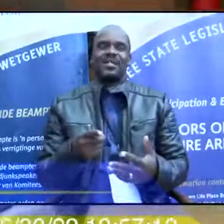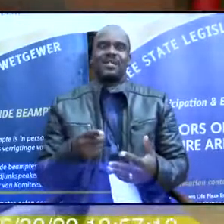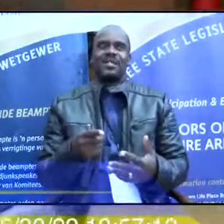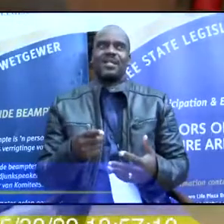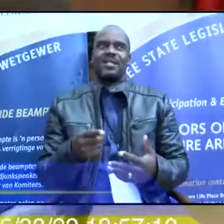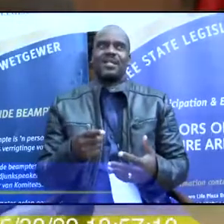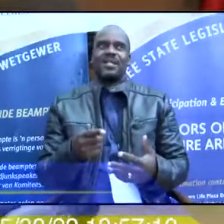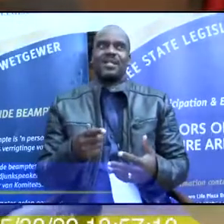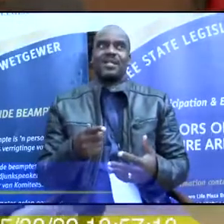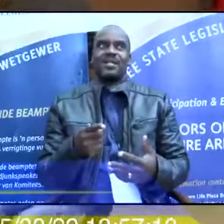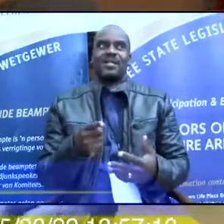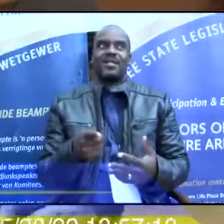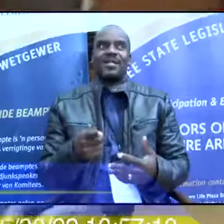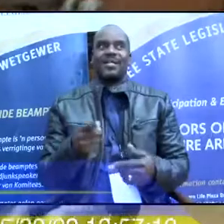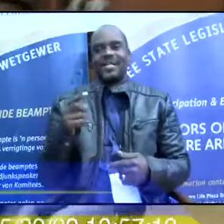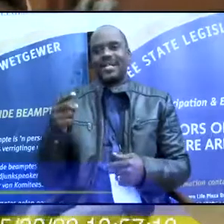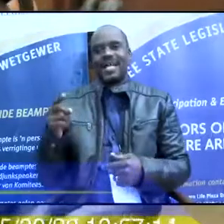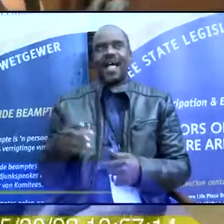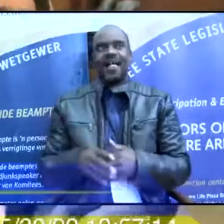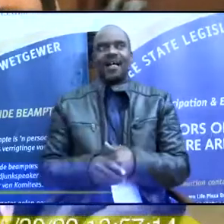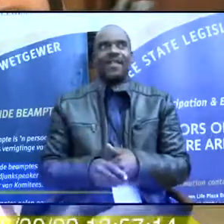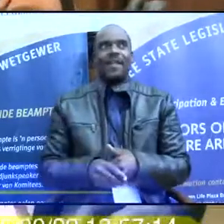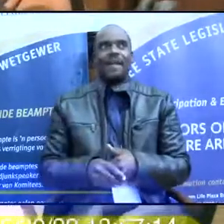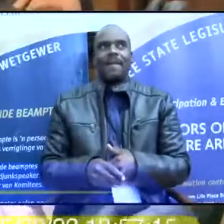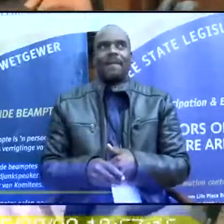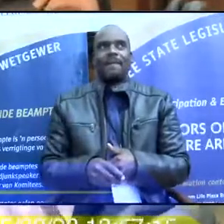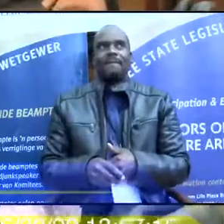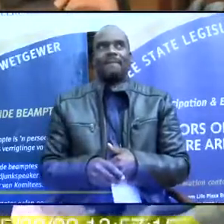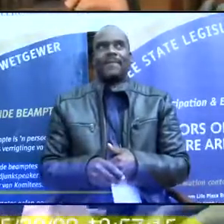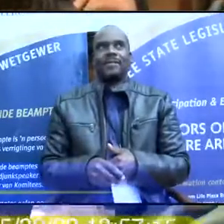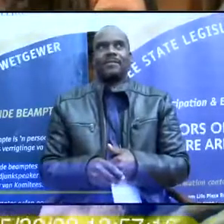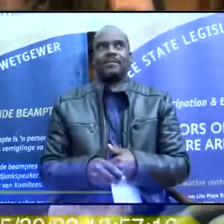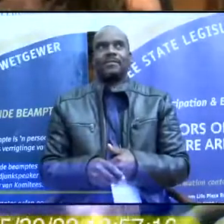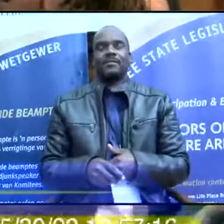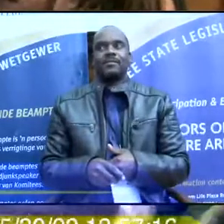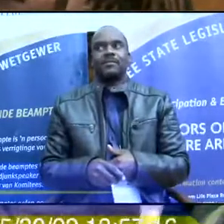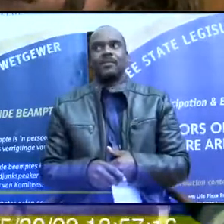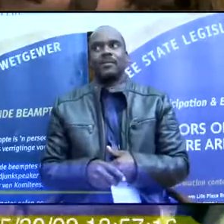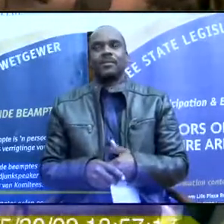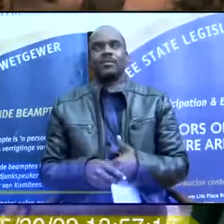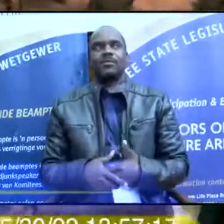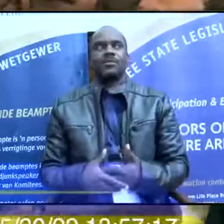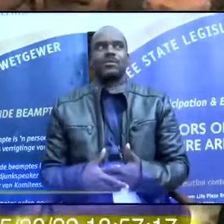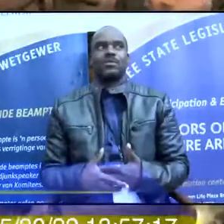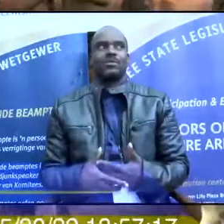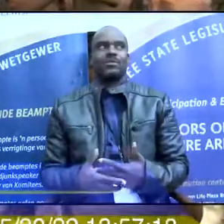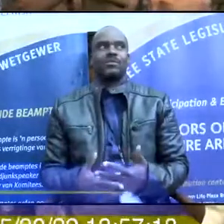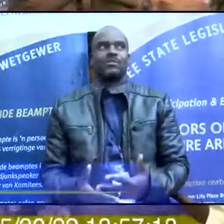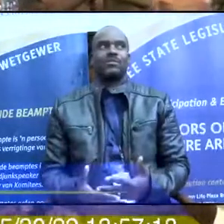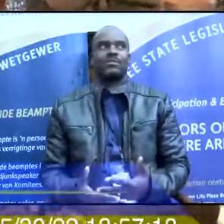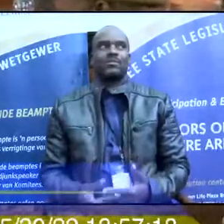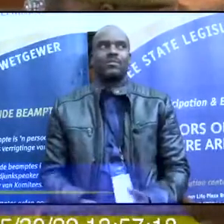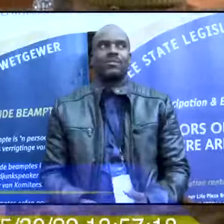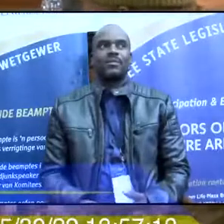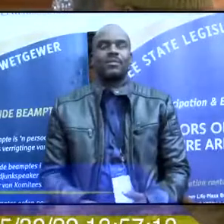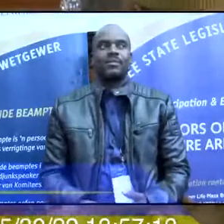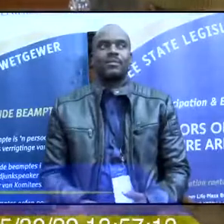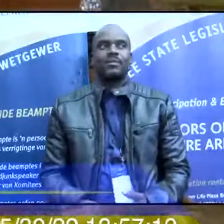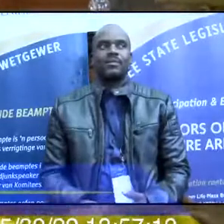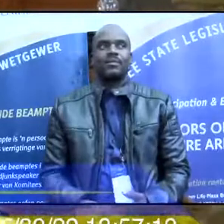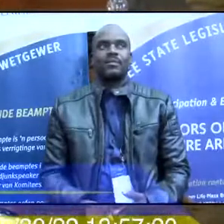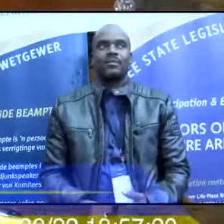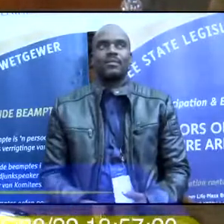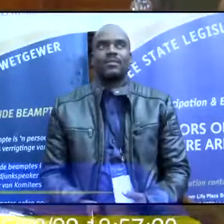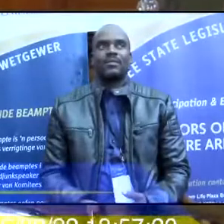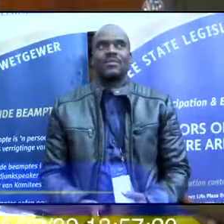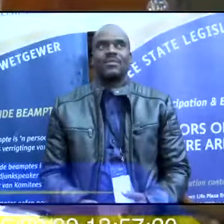influenced the others so they started then they went beyond board but it was a very informative engagement and we're going